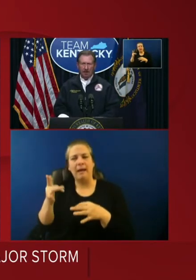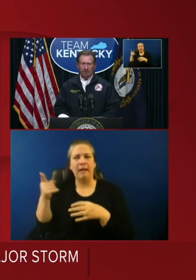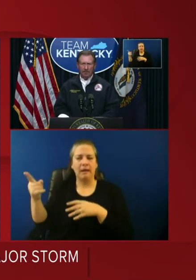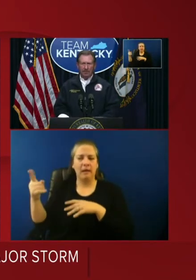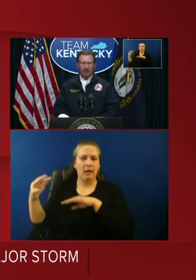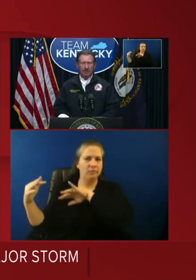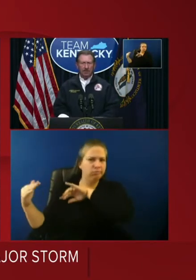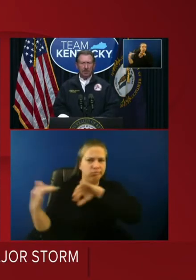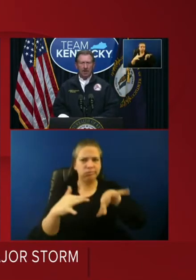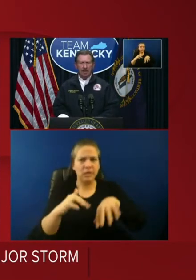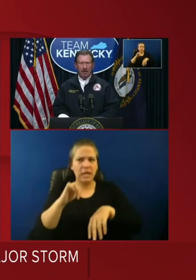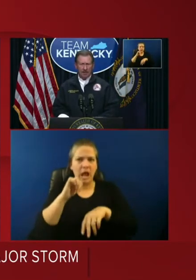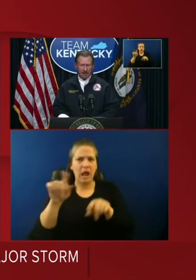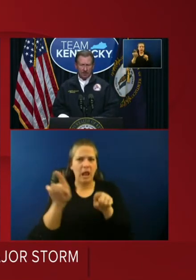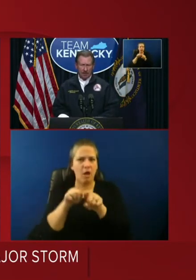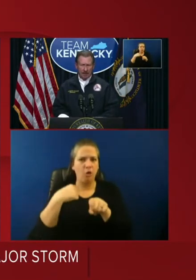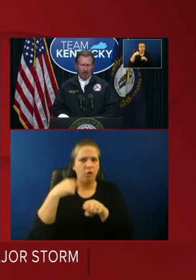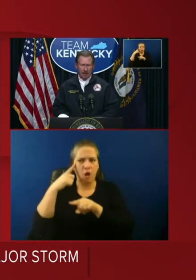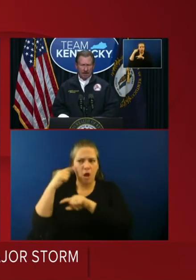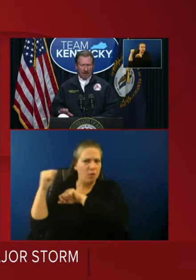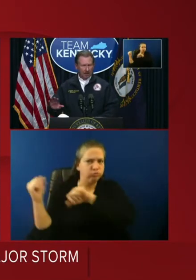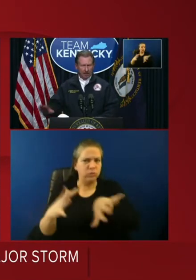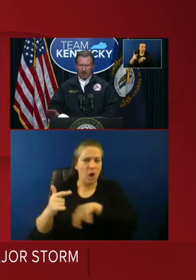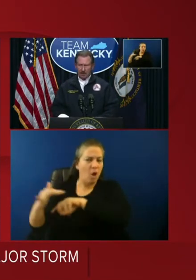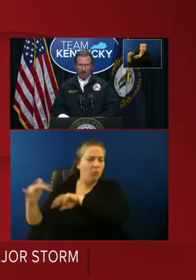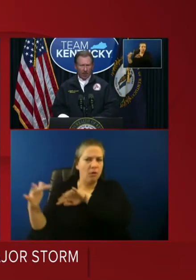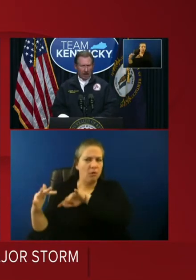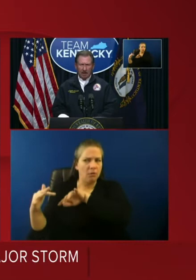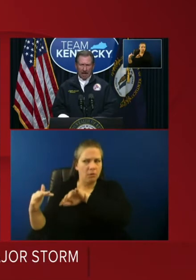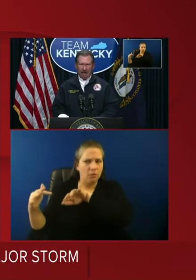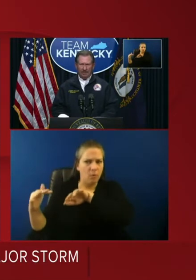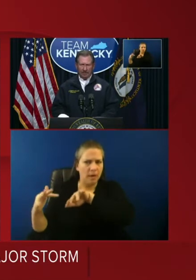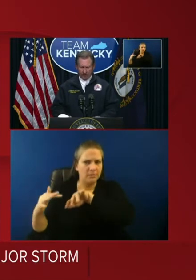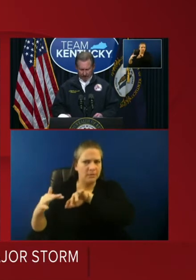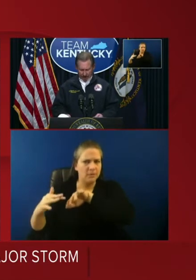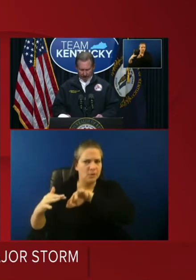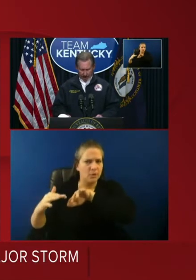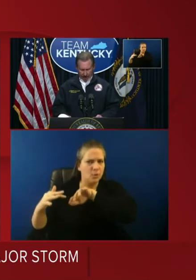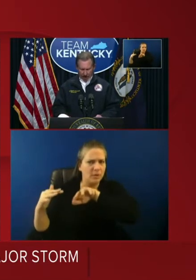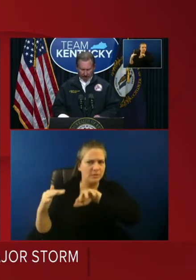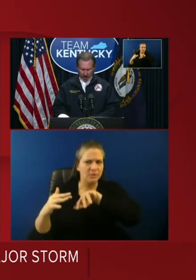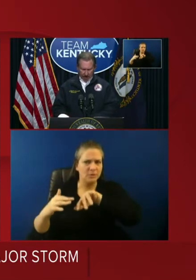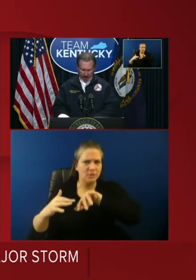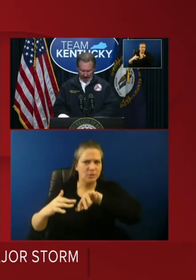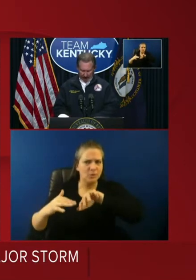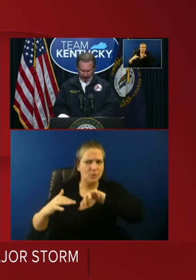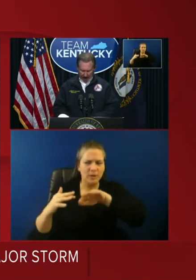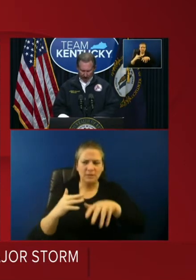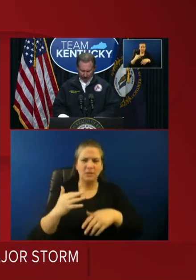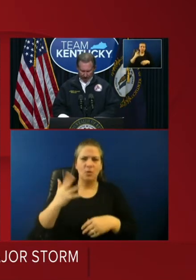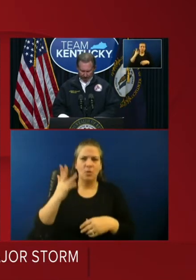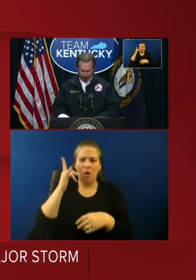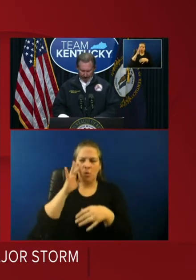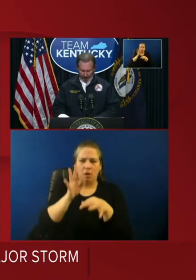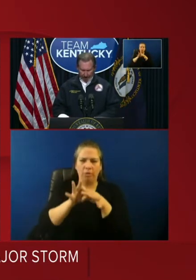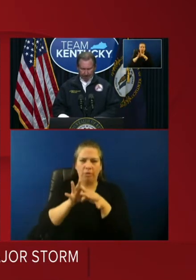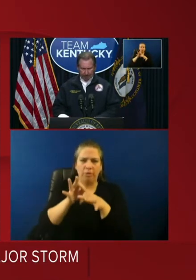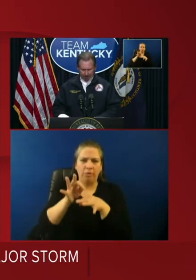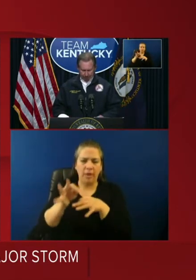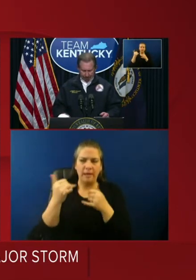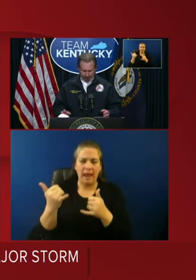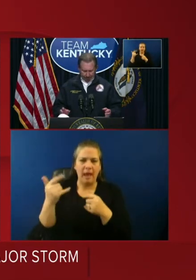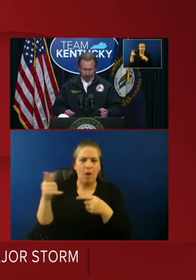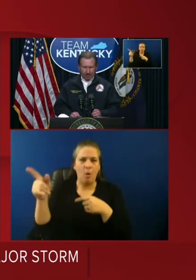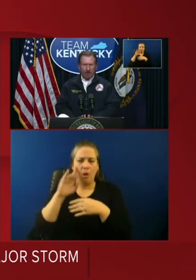see the freezing start at about 2 p.m., and it will extend well after dark into the late evening hours.